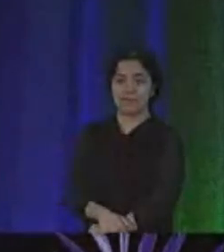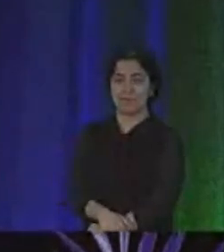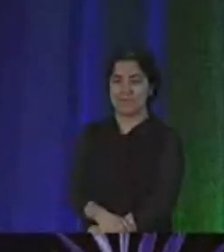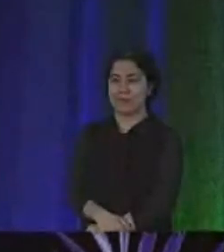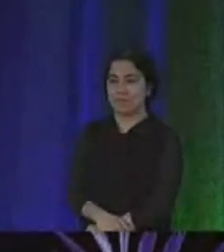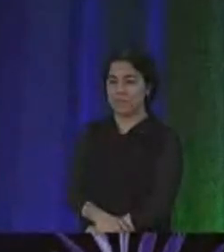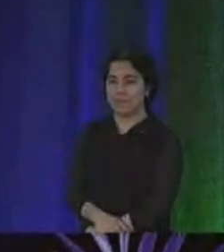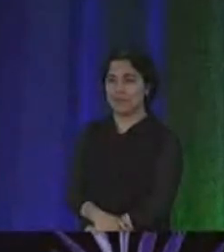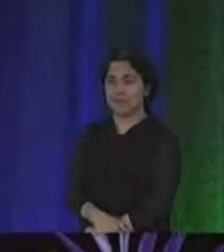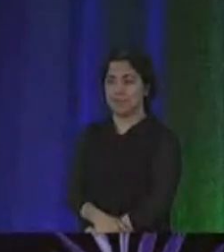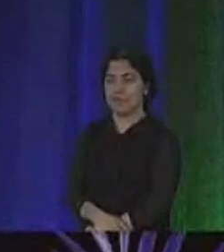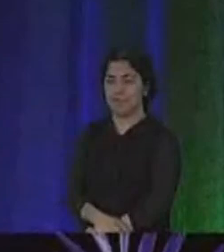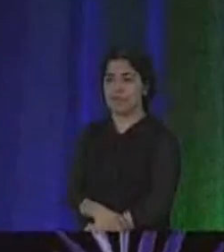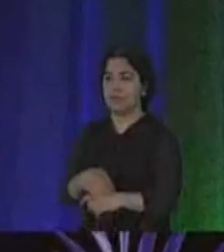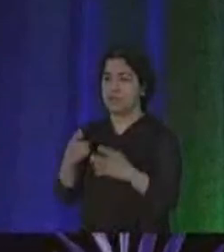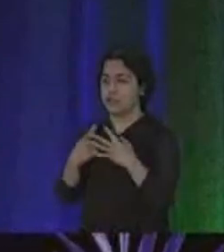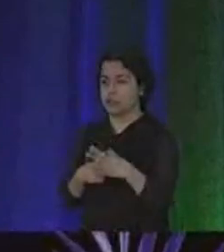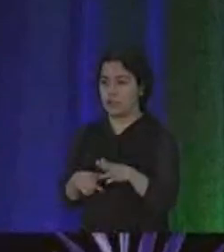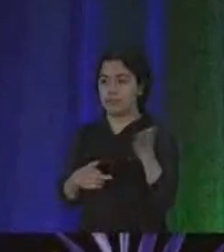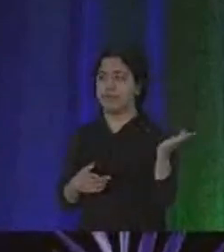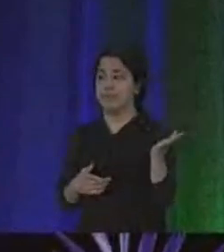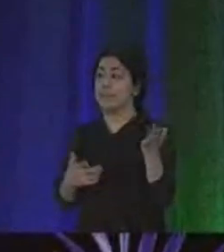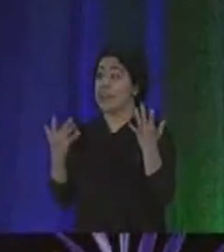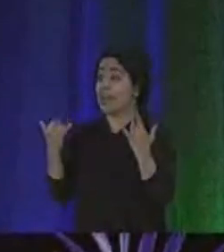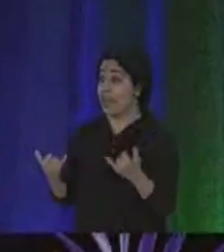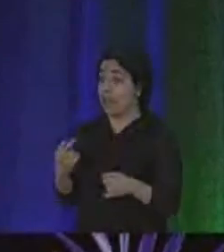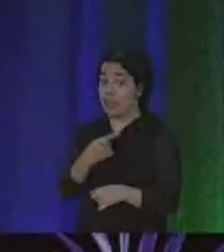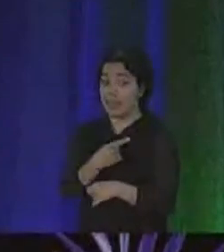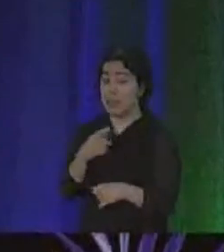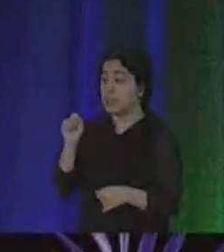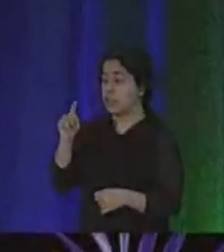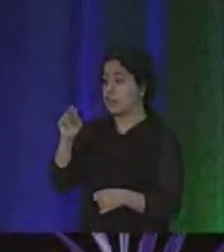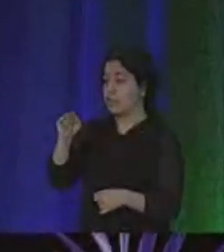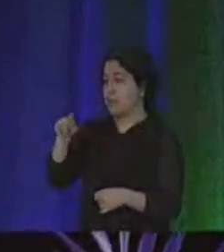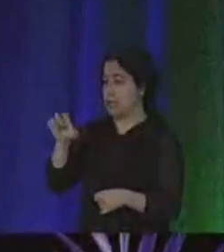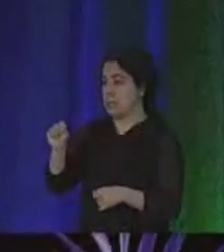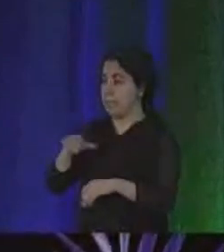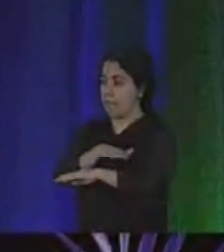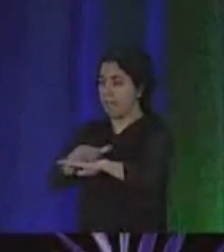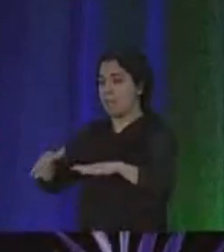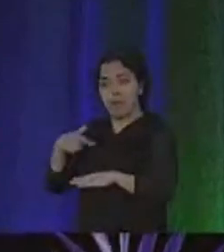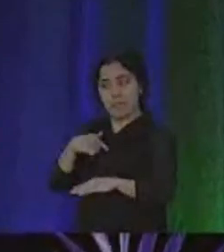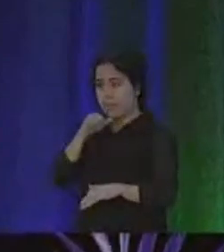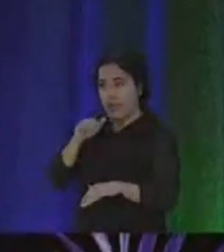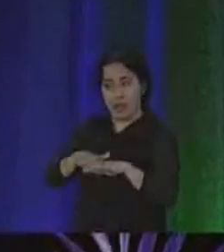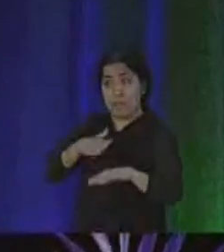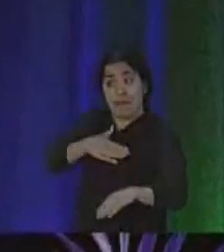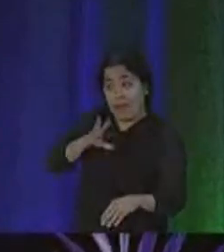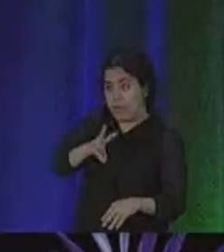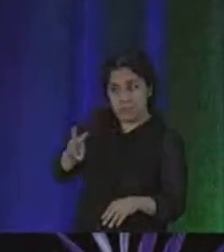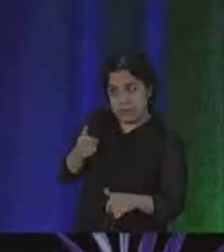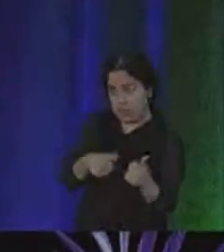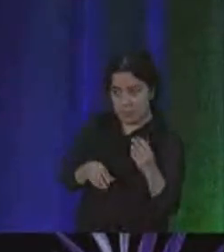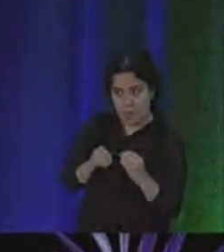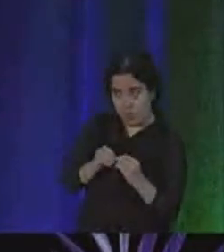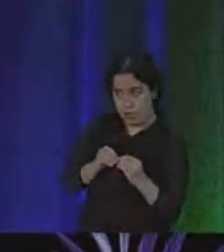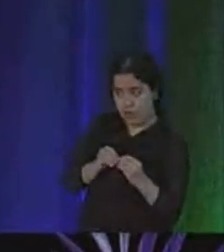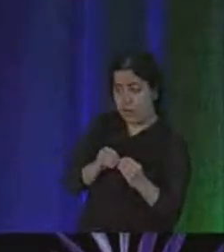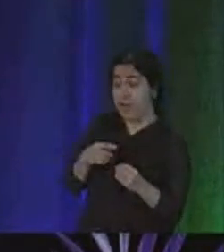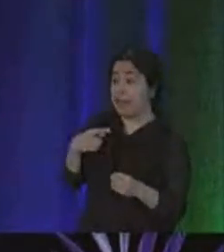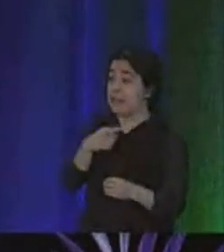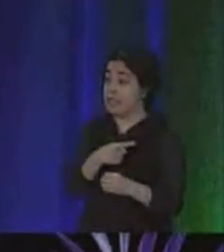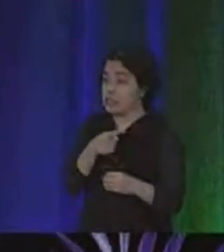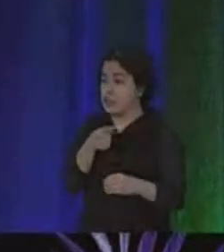And then let's go and start this trial. Now this is Stripe's platform, right? I'm no longer on my site. Okay. So this is